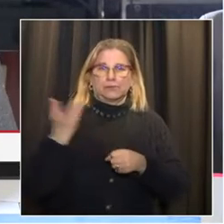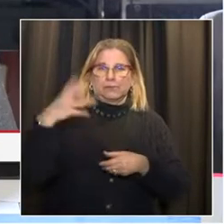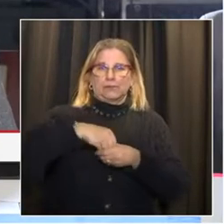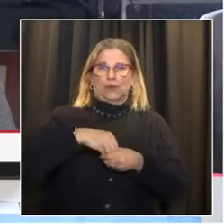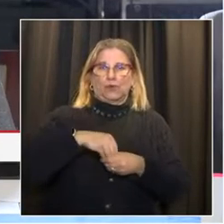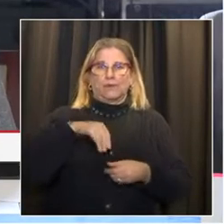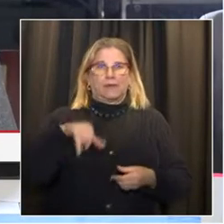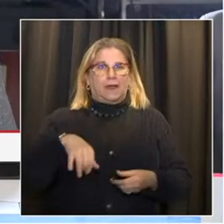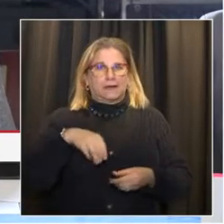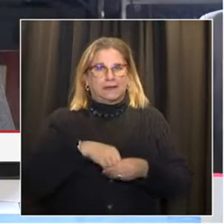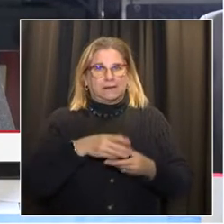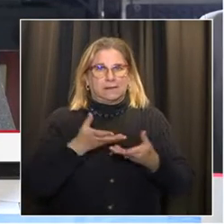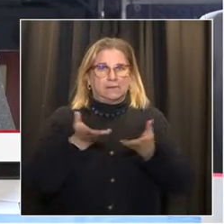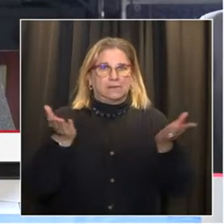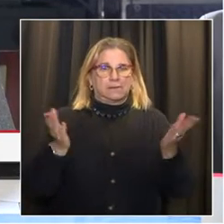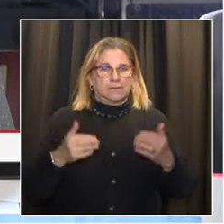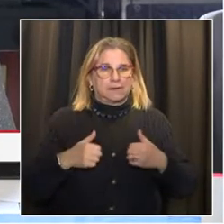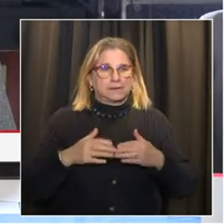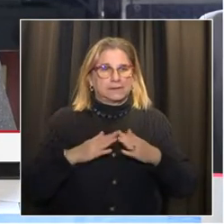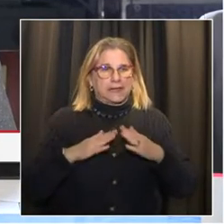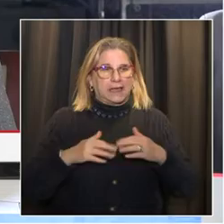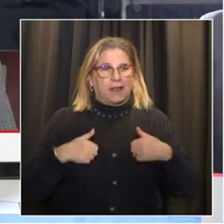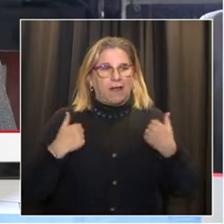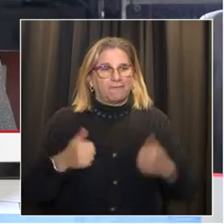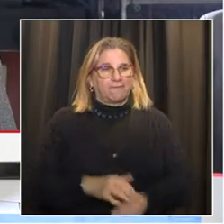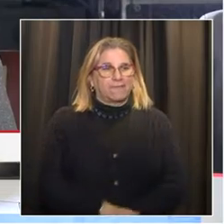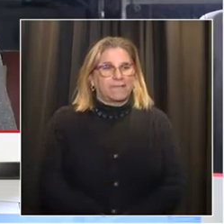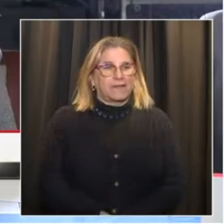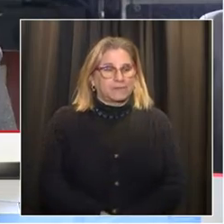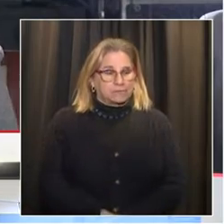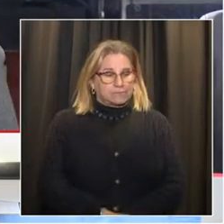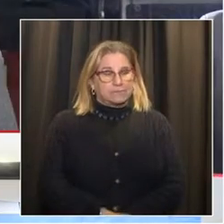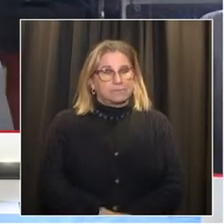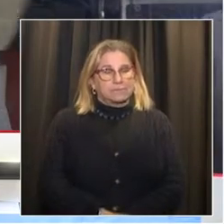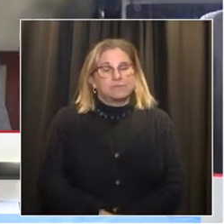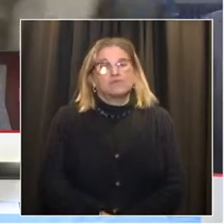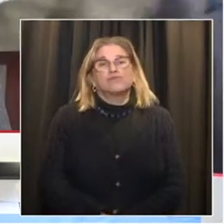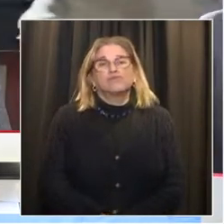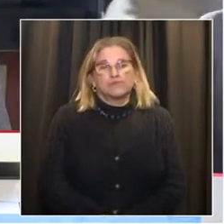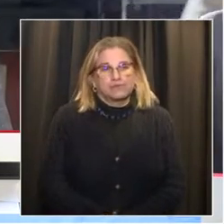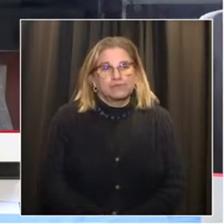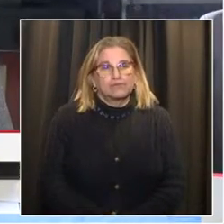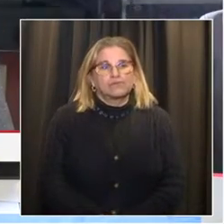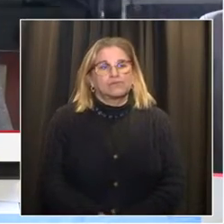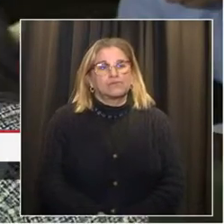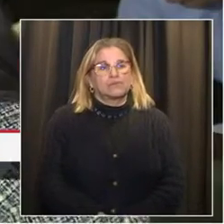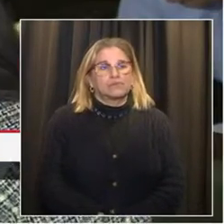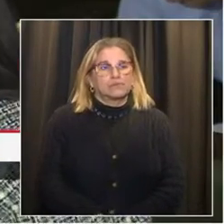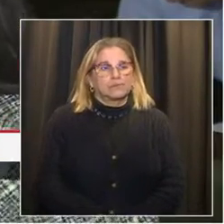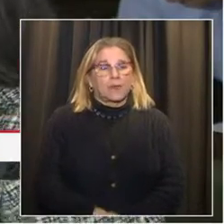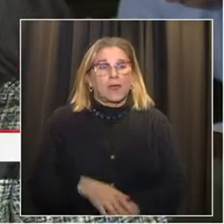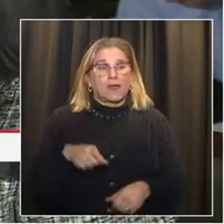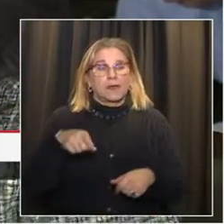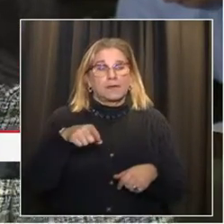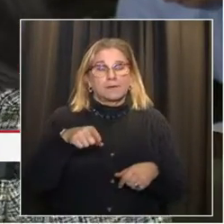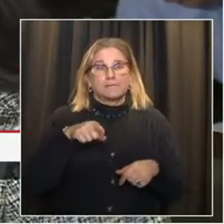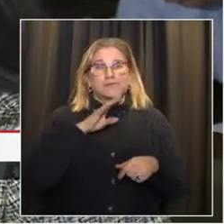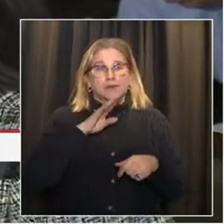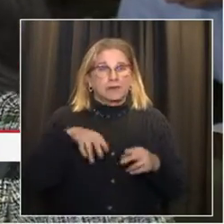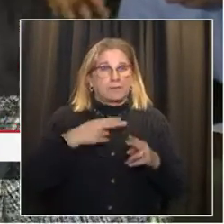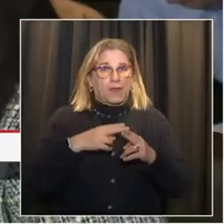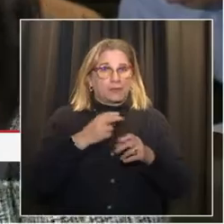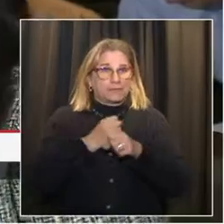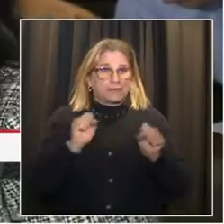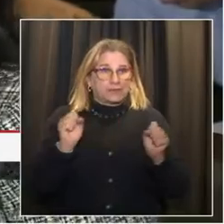So part of the clean and safe agenda is really, this is an area where government